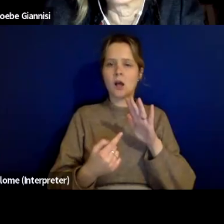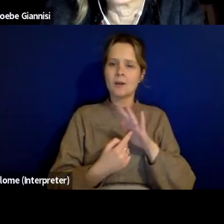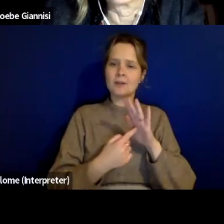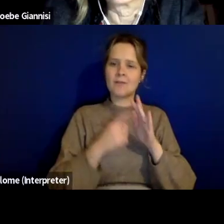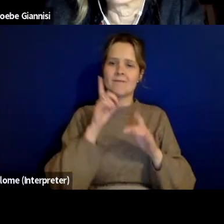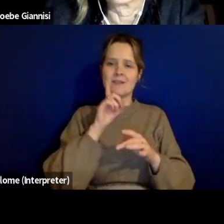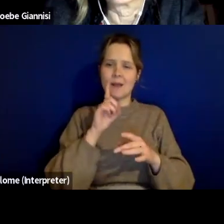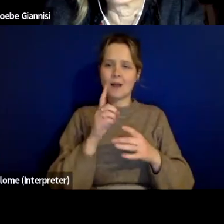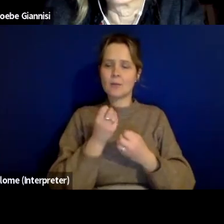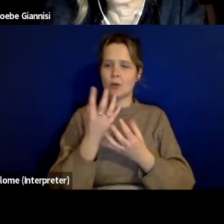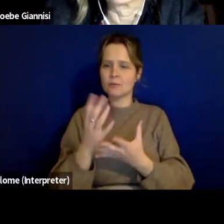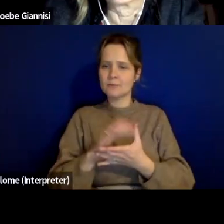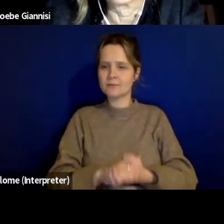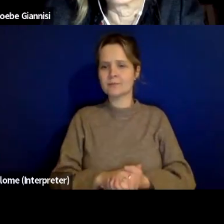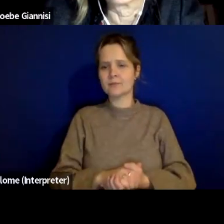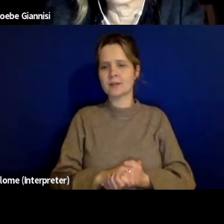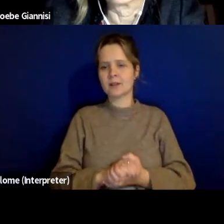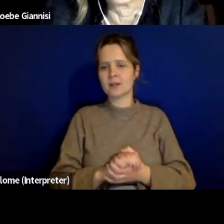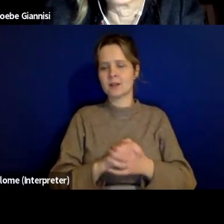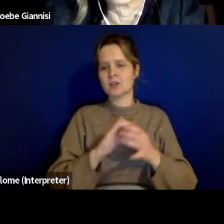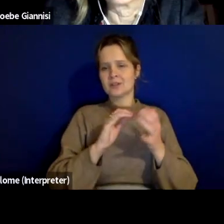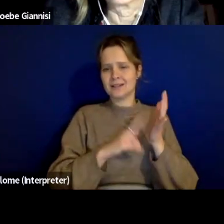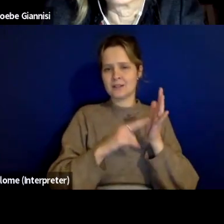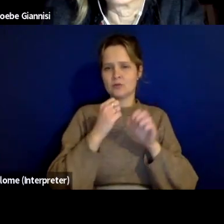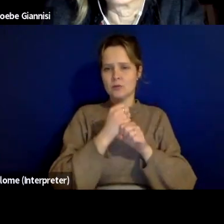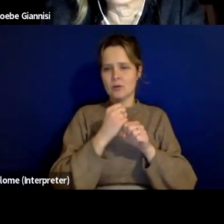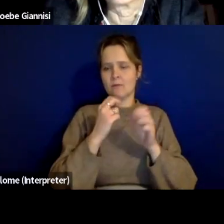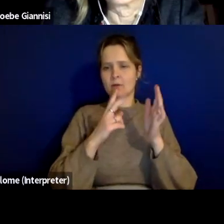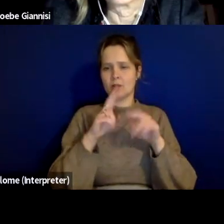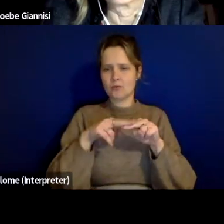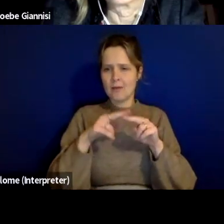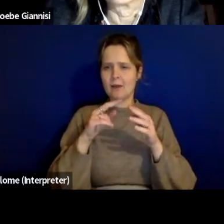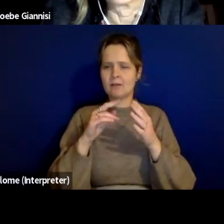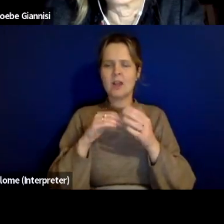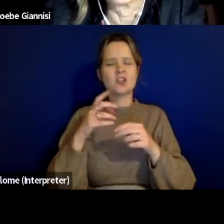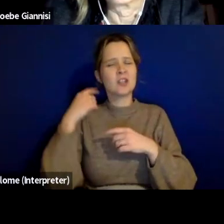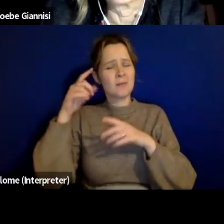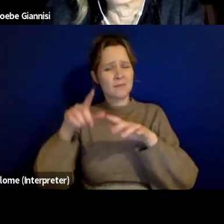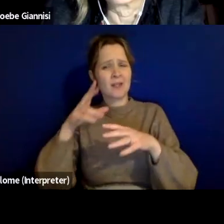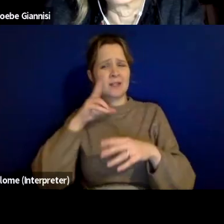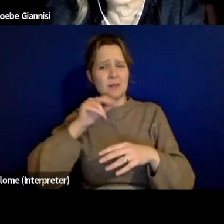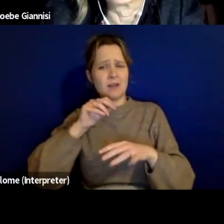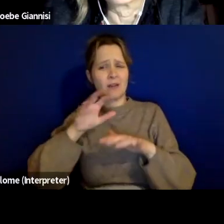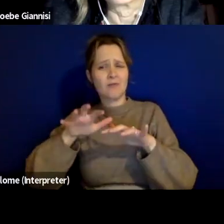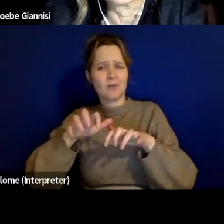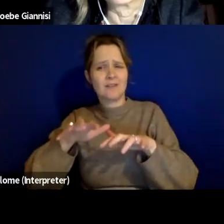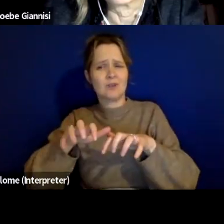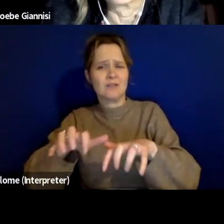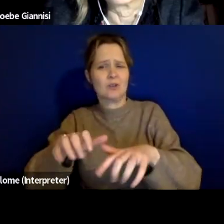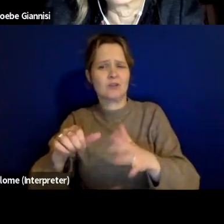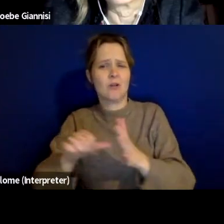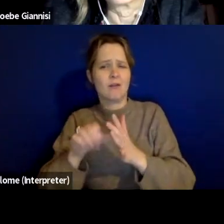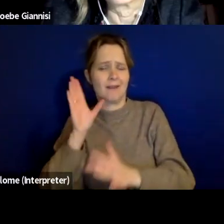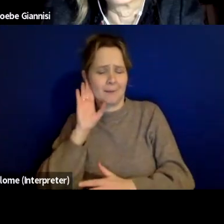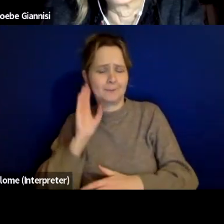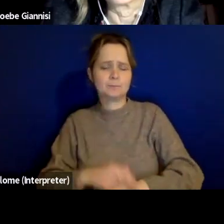Louise Gluck, Jory Graham, and Sharon Olds, are featured widely in renowned European and US literary